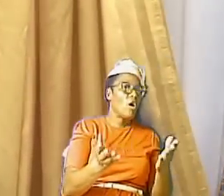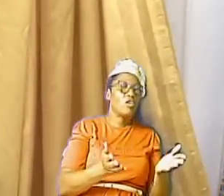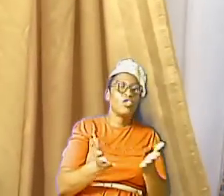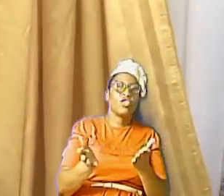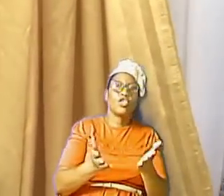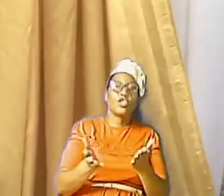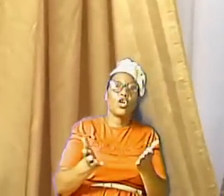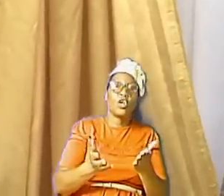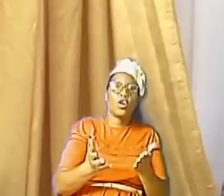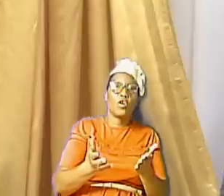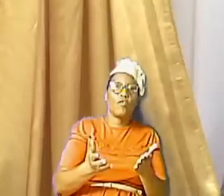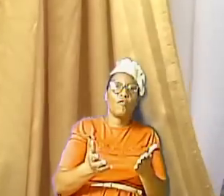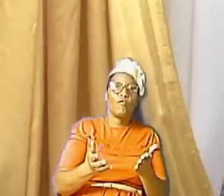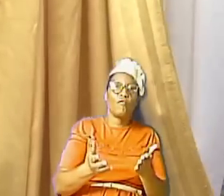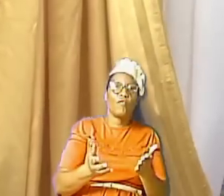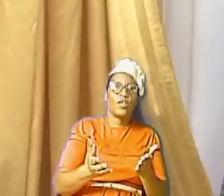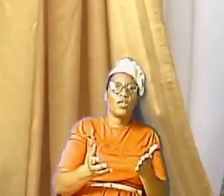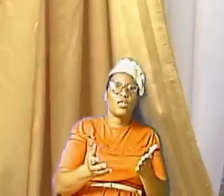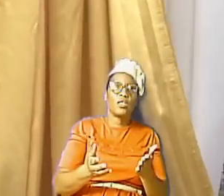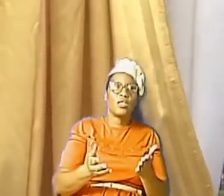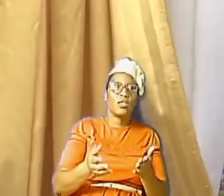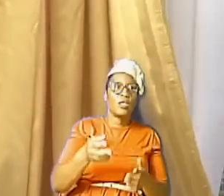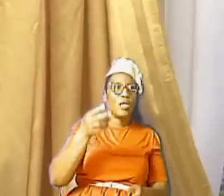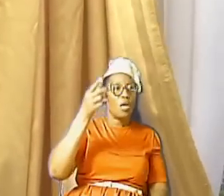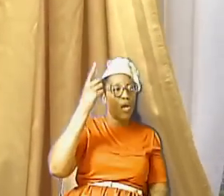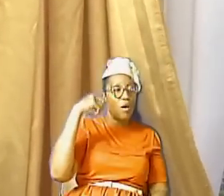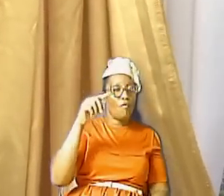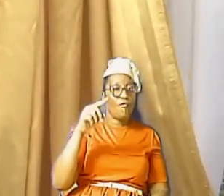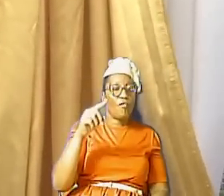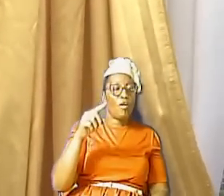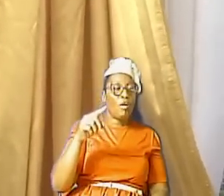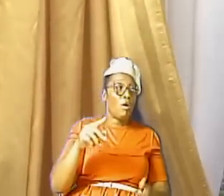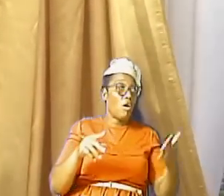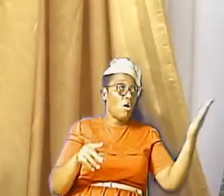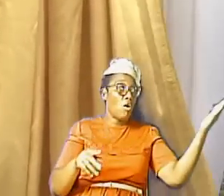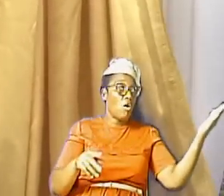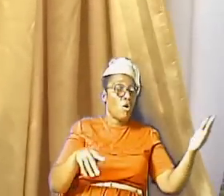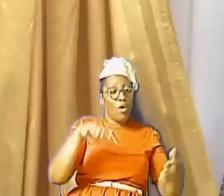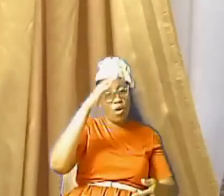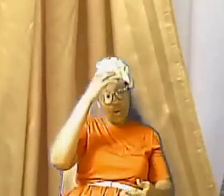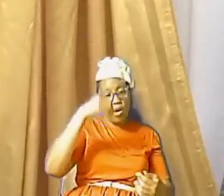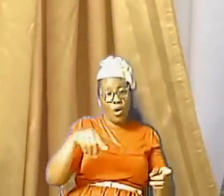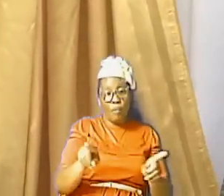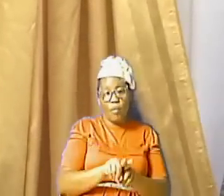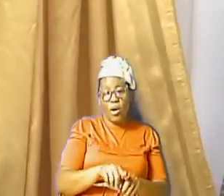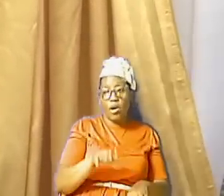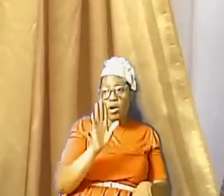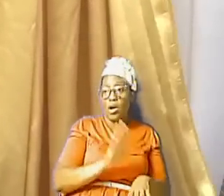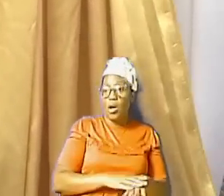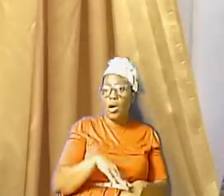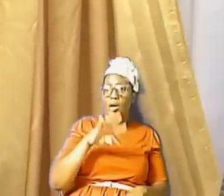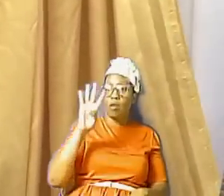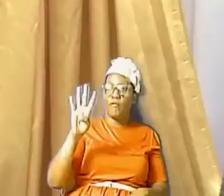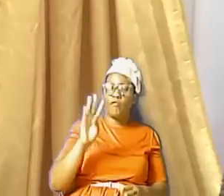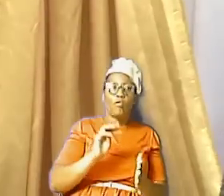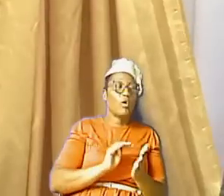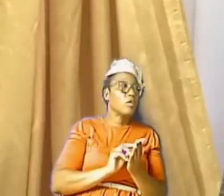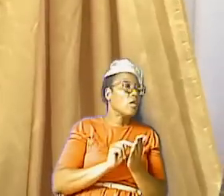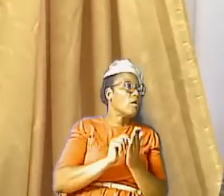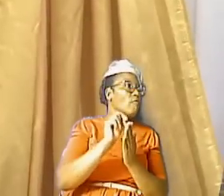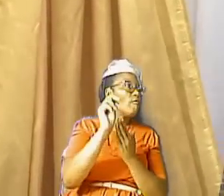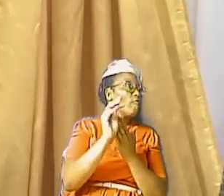We had announced it before, but then the time is upon us. It's going to be on the 4th of November, and